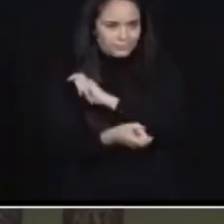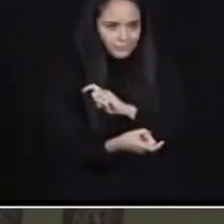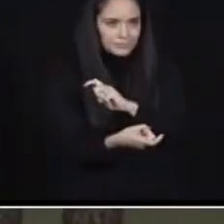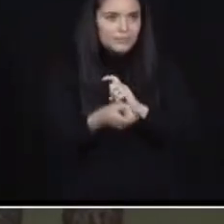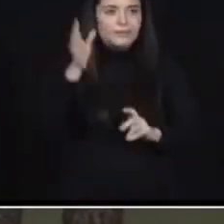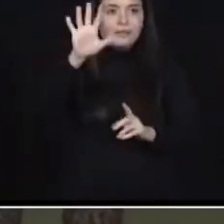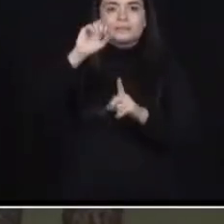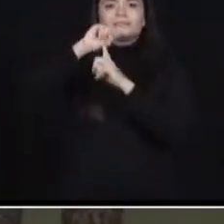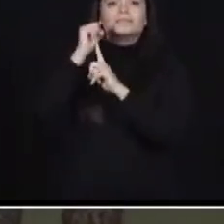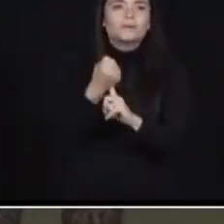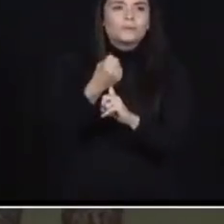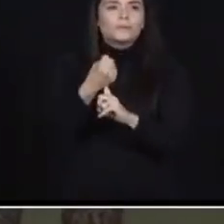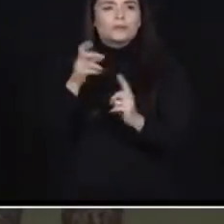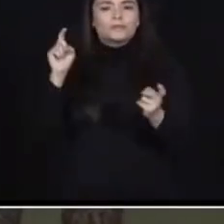evolves.